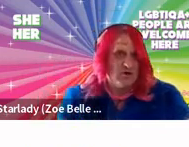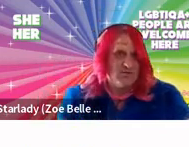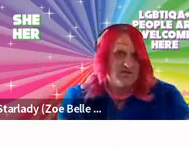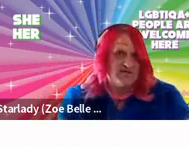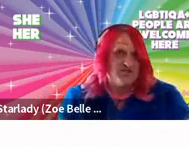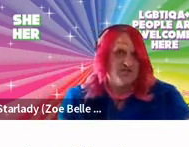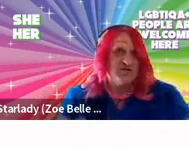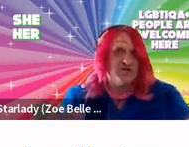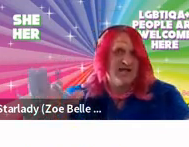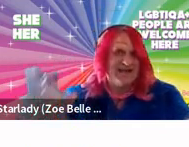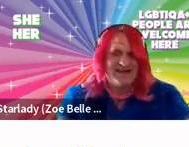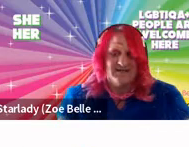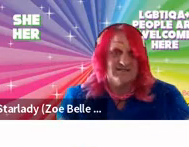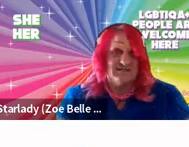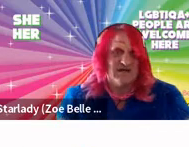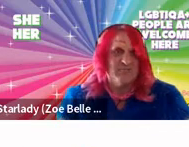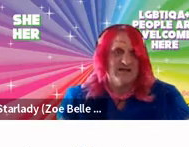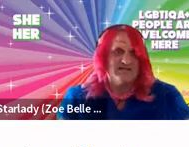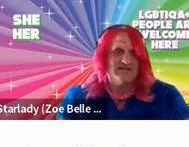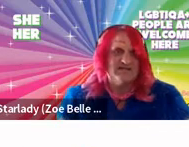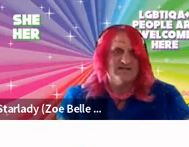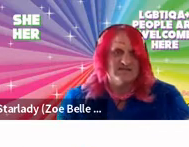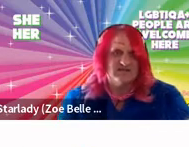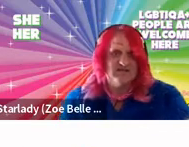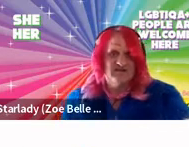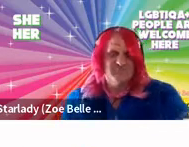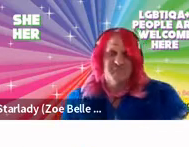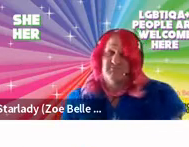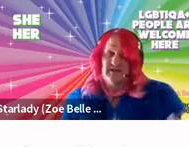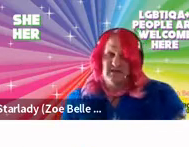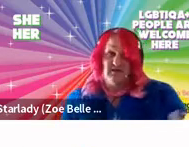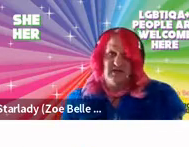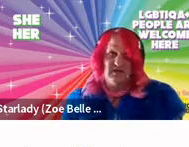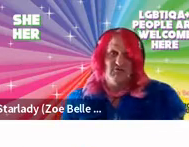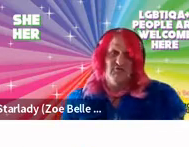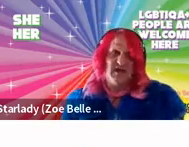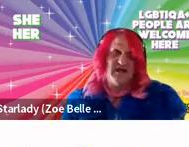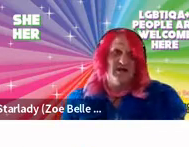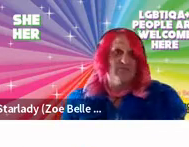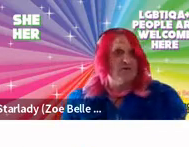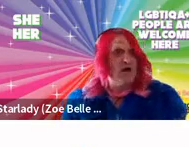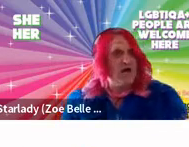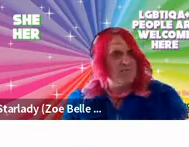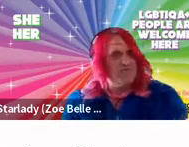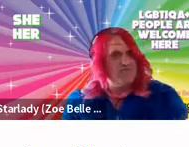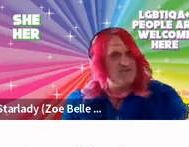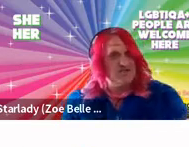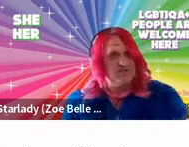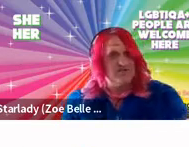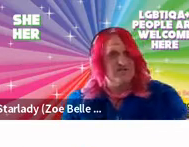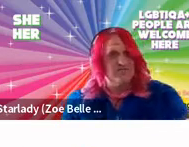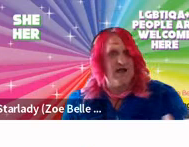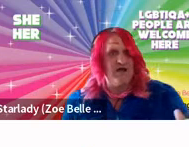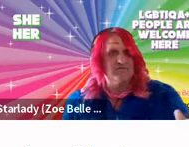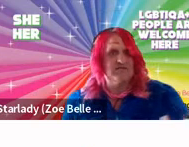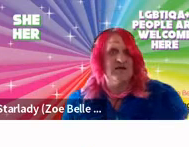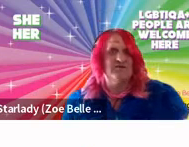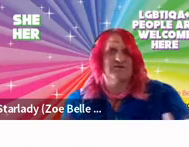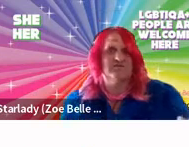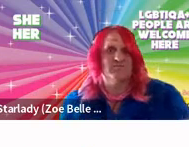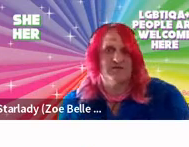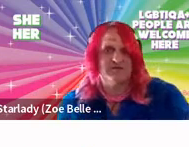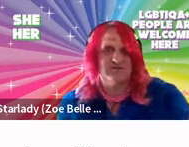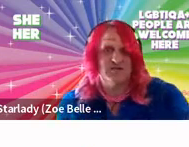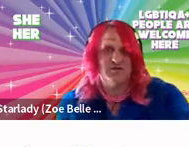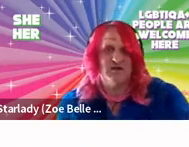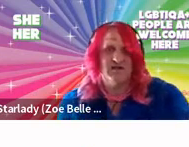services, accommodation, and amenities. It can create a real hypervigilance around how